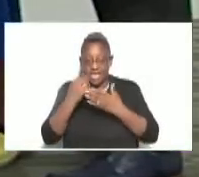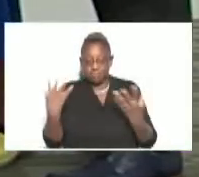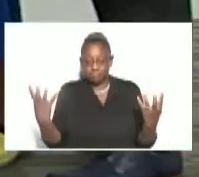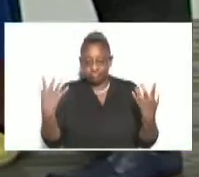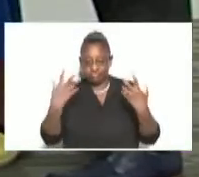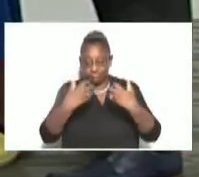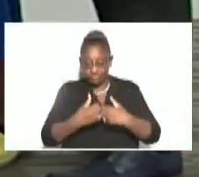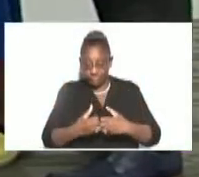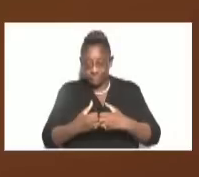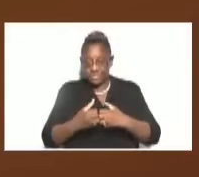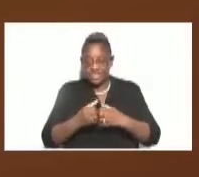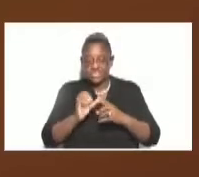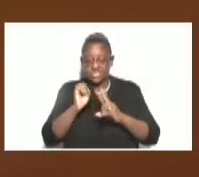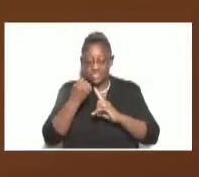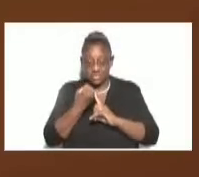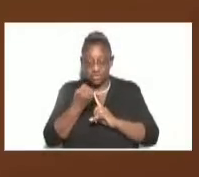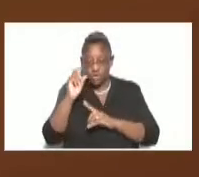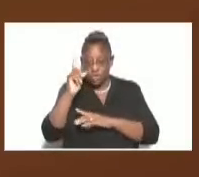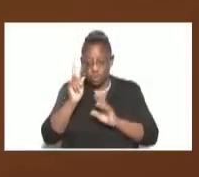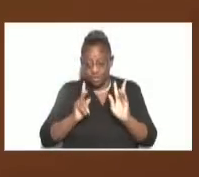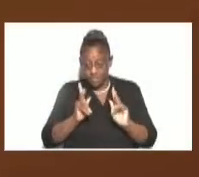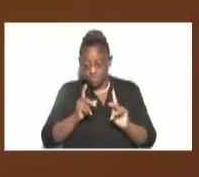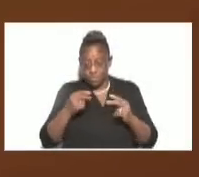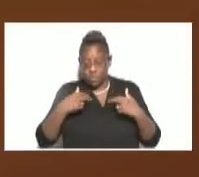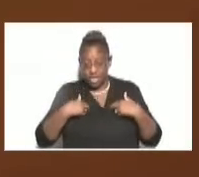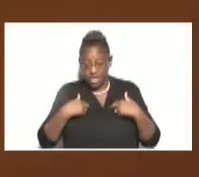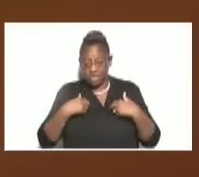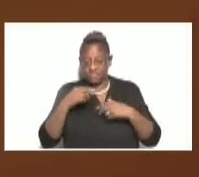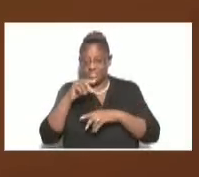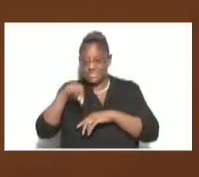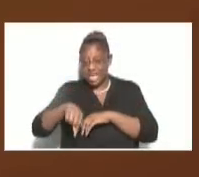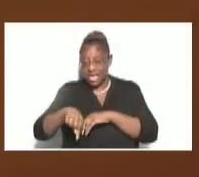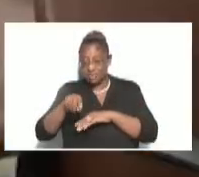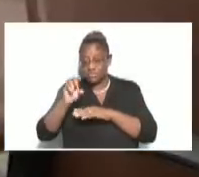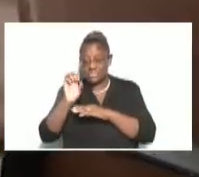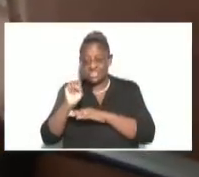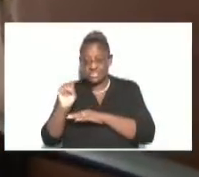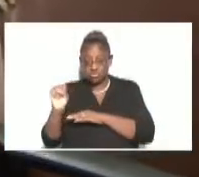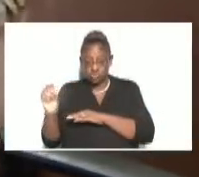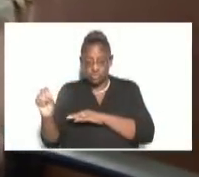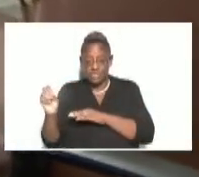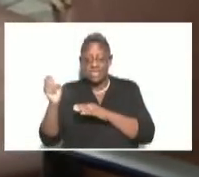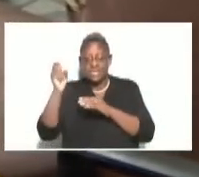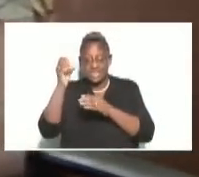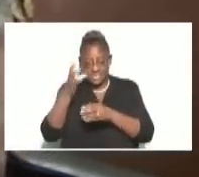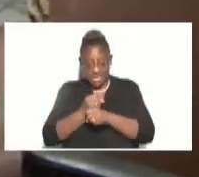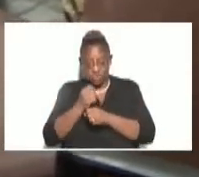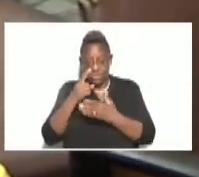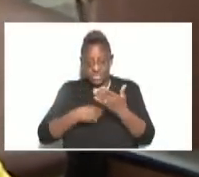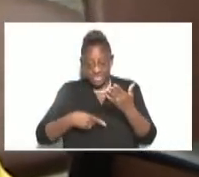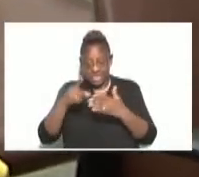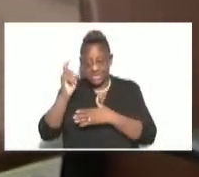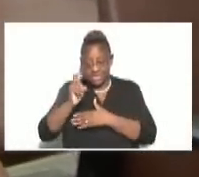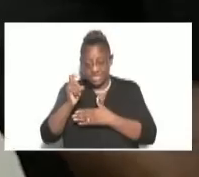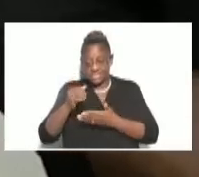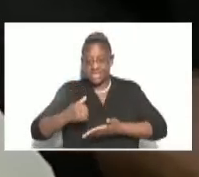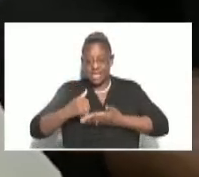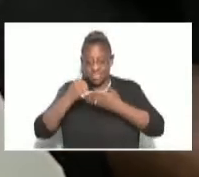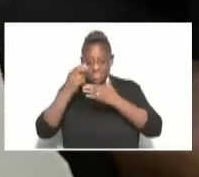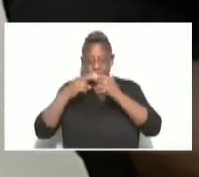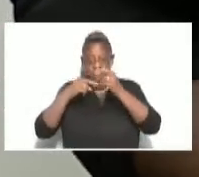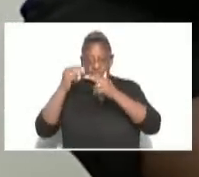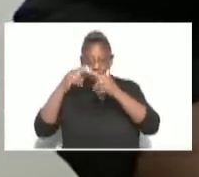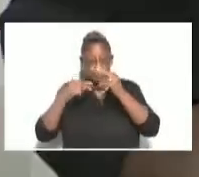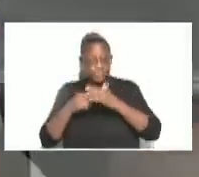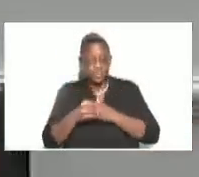inclusive society where persons like those with Down syndrome are given the resources needed to further develop. Nobody